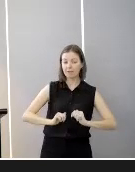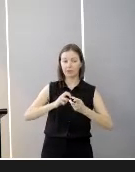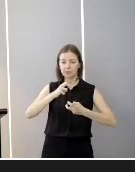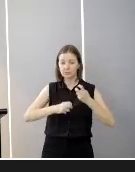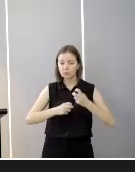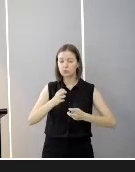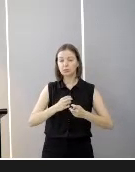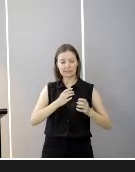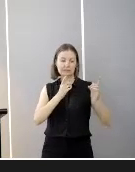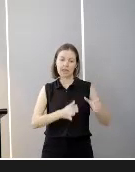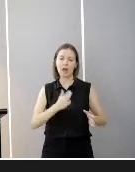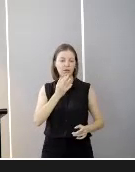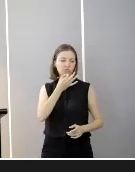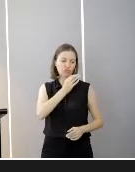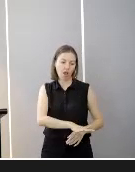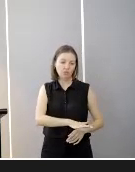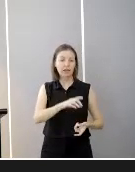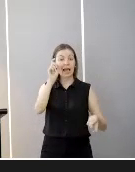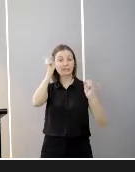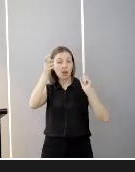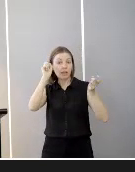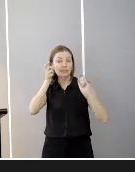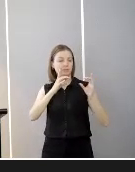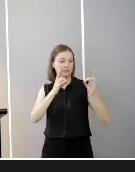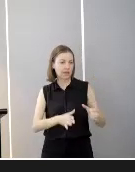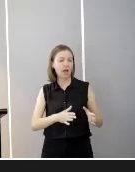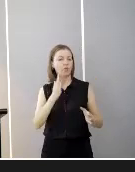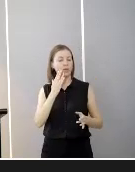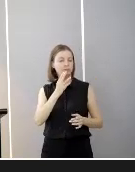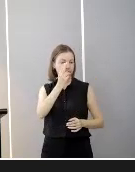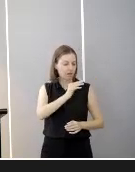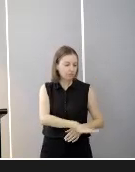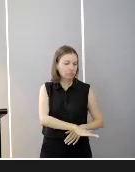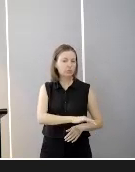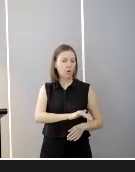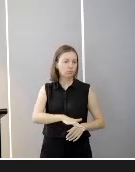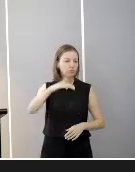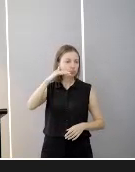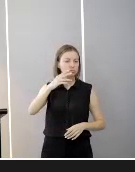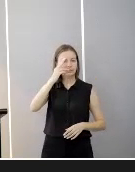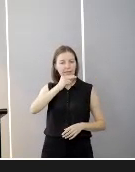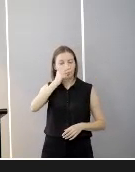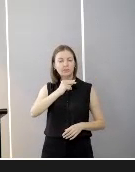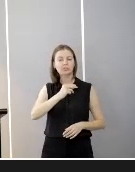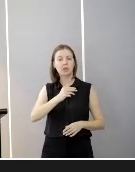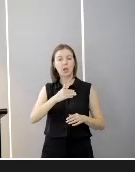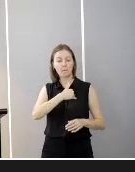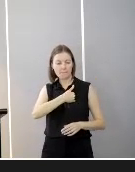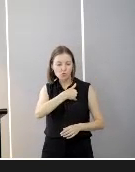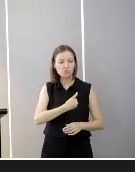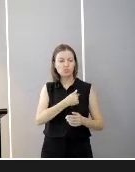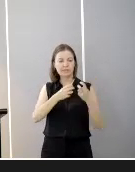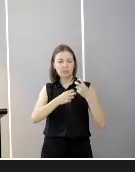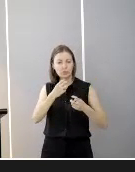in childhood, anxiety disorders around childhood and early adolescence. Mood disorders tend to strike around adolescence